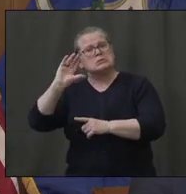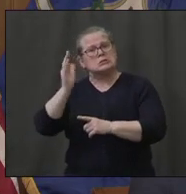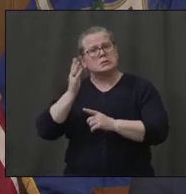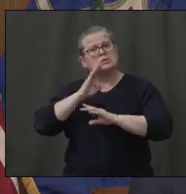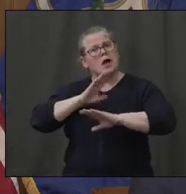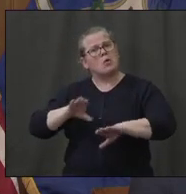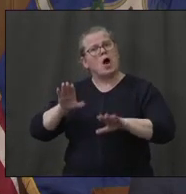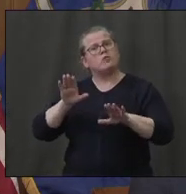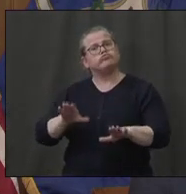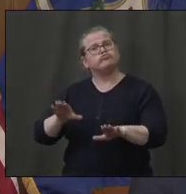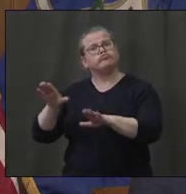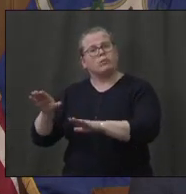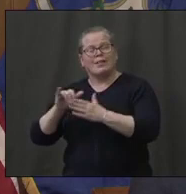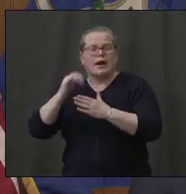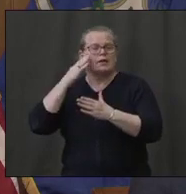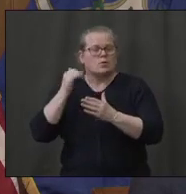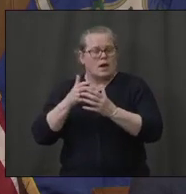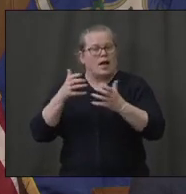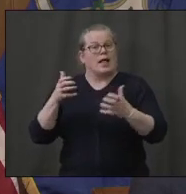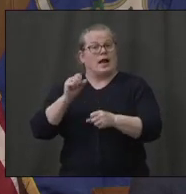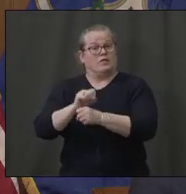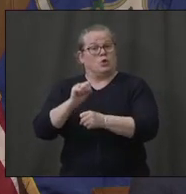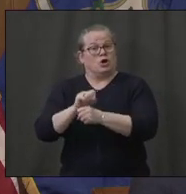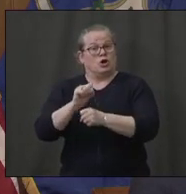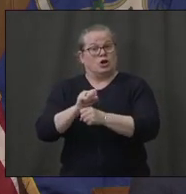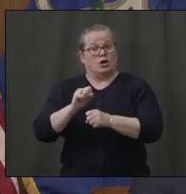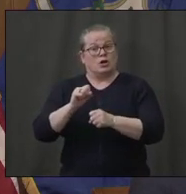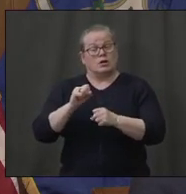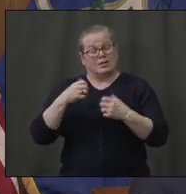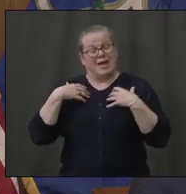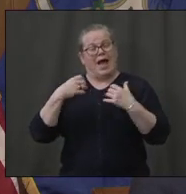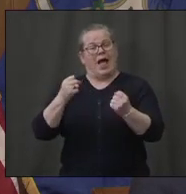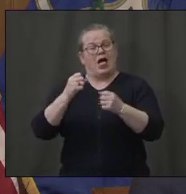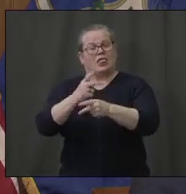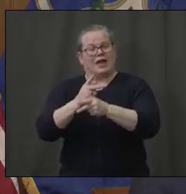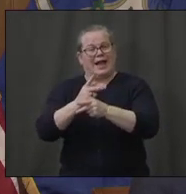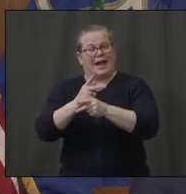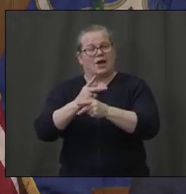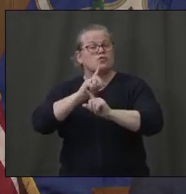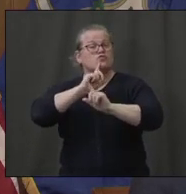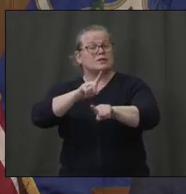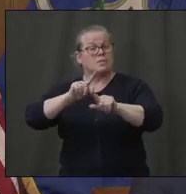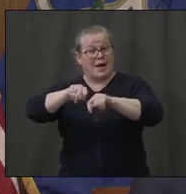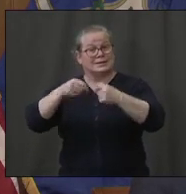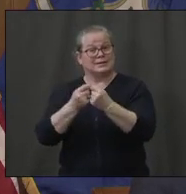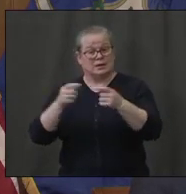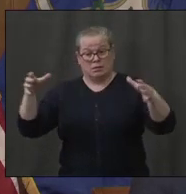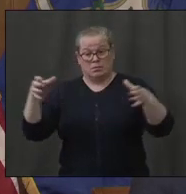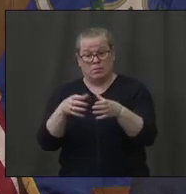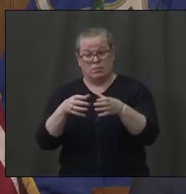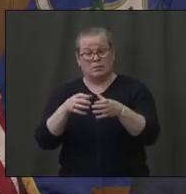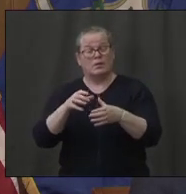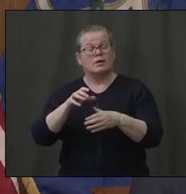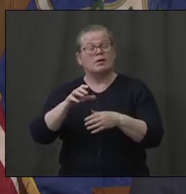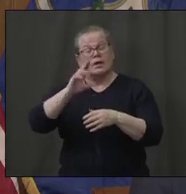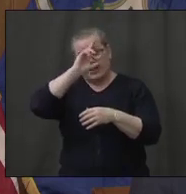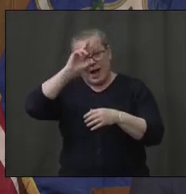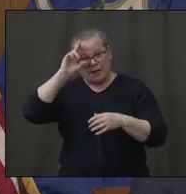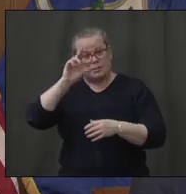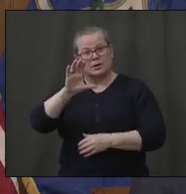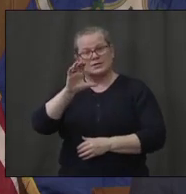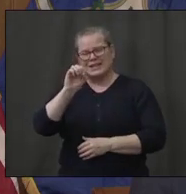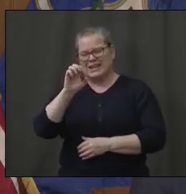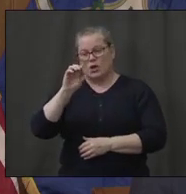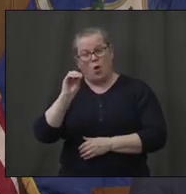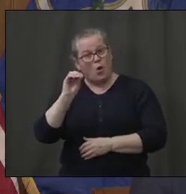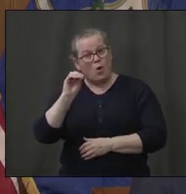That's why a lot of the work that our healthcare response team that the governor announced last week with the 3 CEOs of the major hospitals that have been meeting every